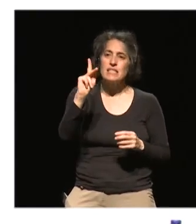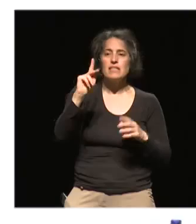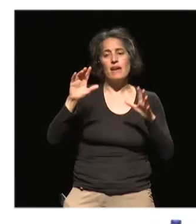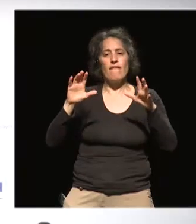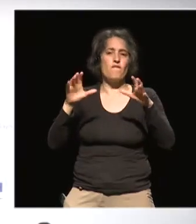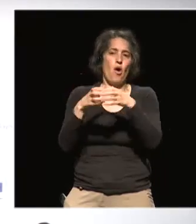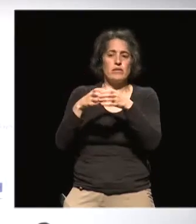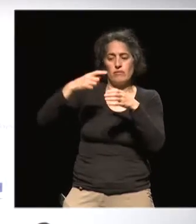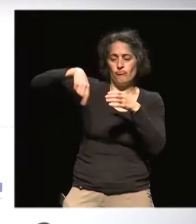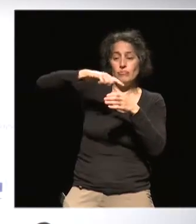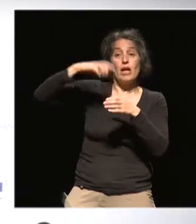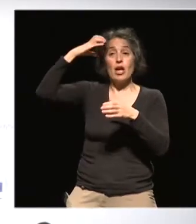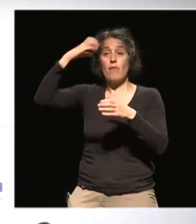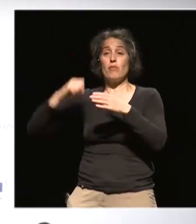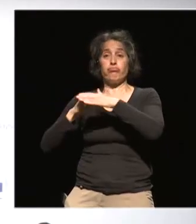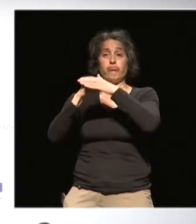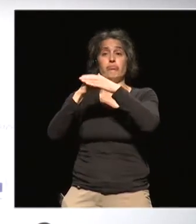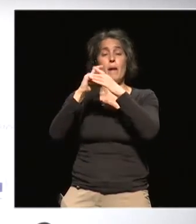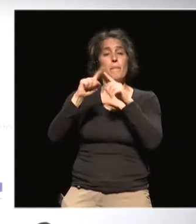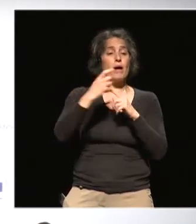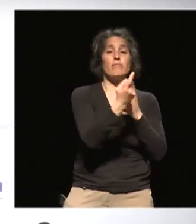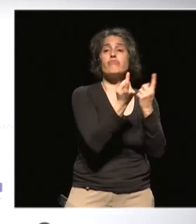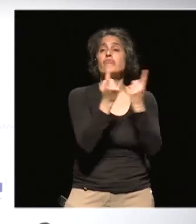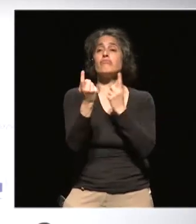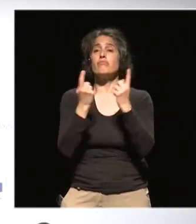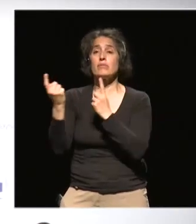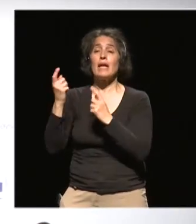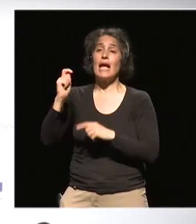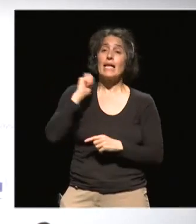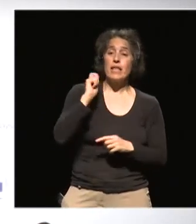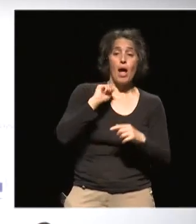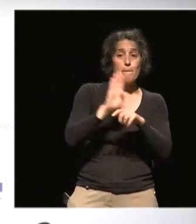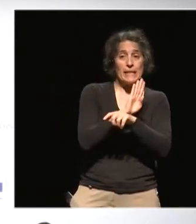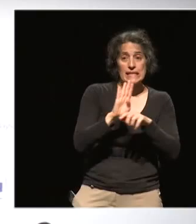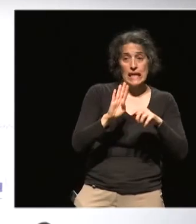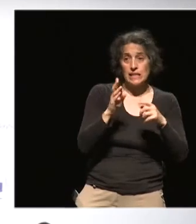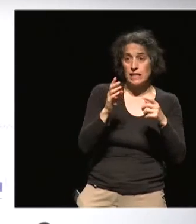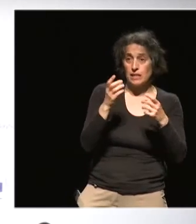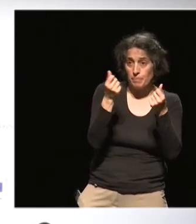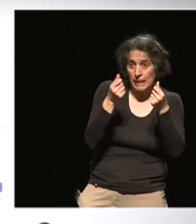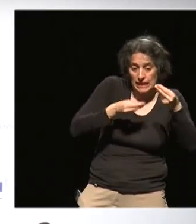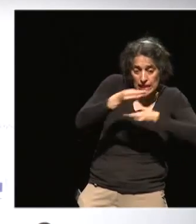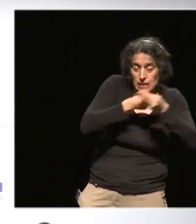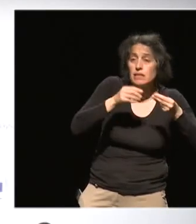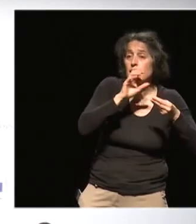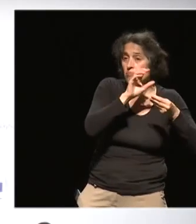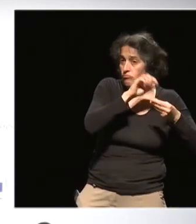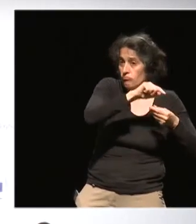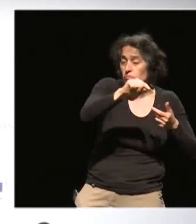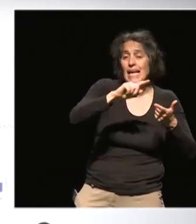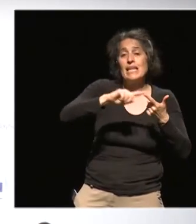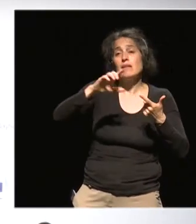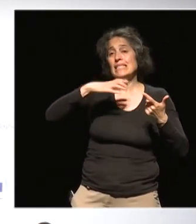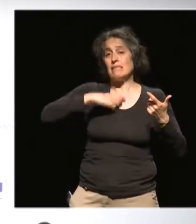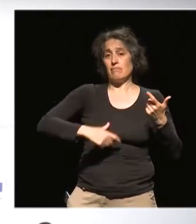to give it a legal backing. And we have two representatives of the Kenya private sector. We have two representatives of the Kenyan